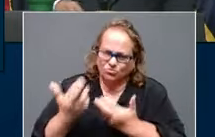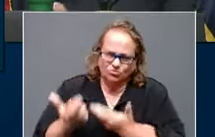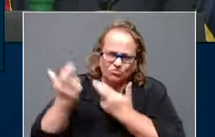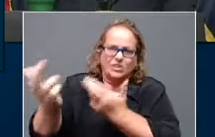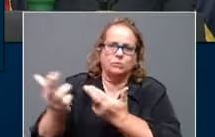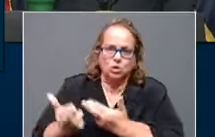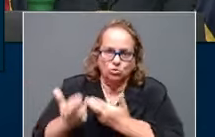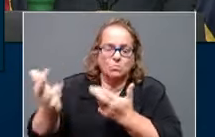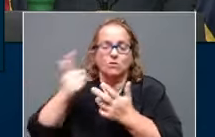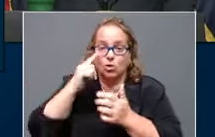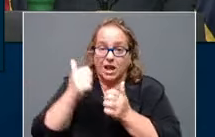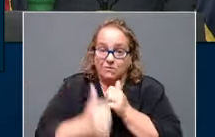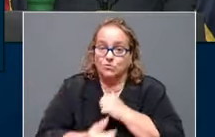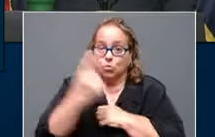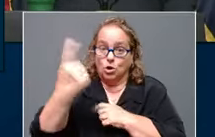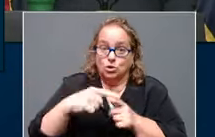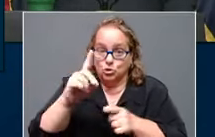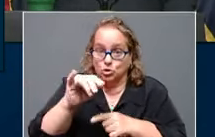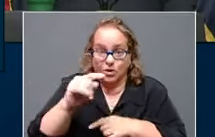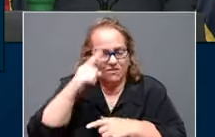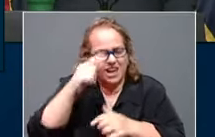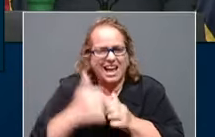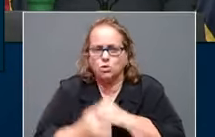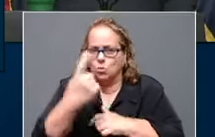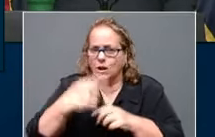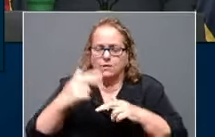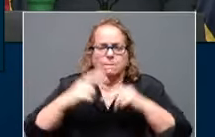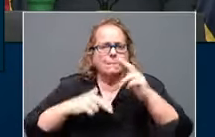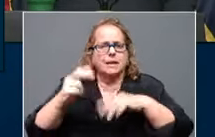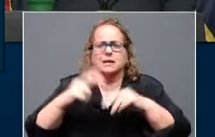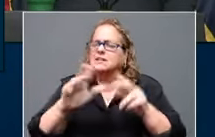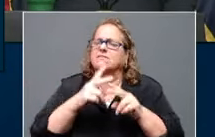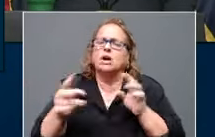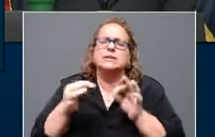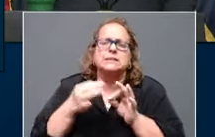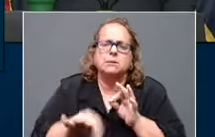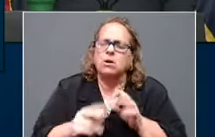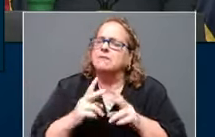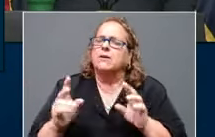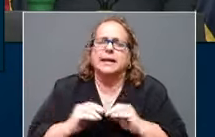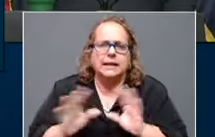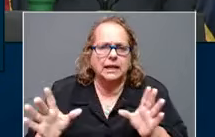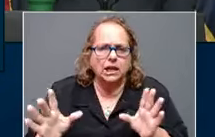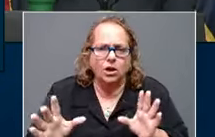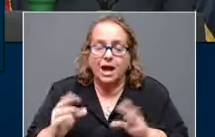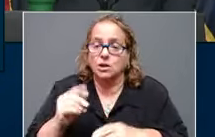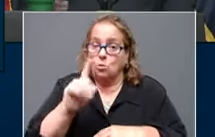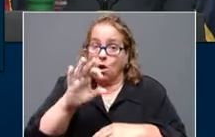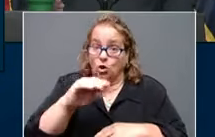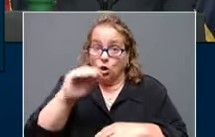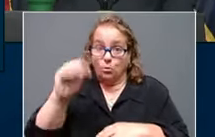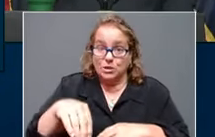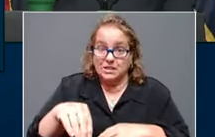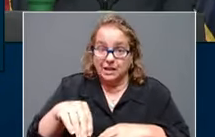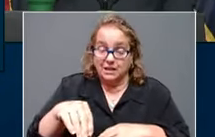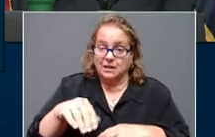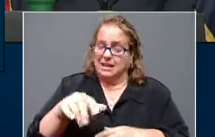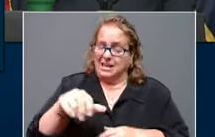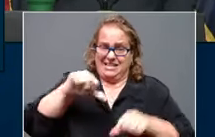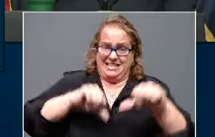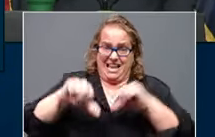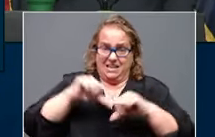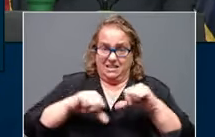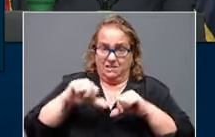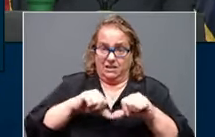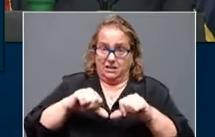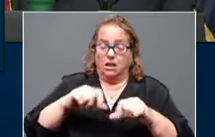local health department. And we didn't see all of our school districts grab a hold of that, but I'll talk in a minute. We have seen a bunch